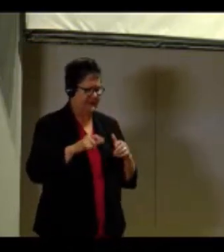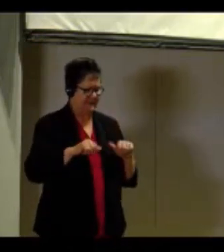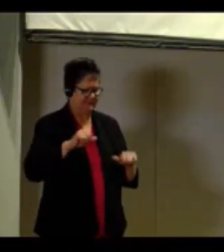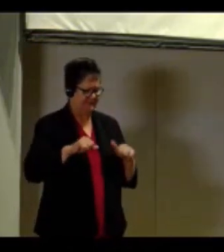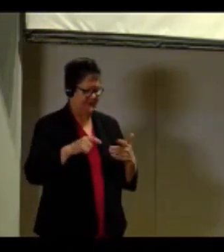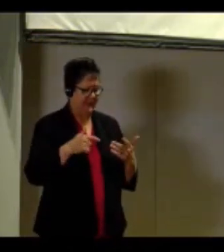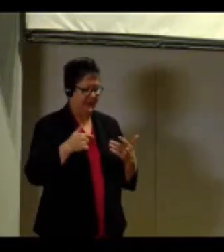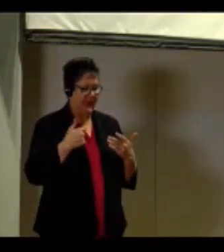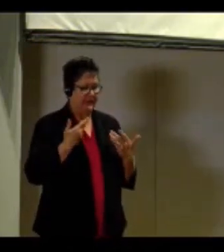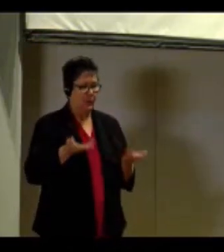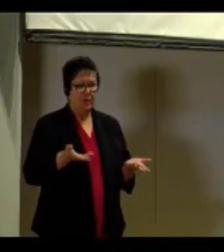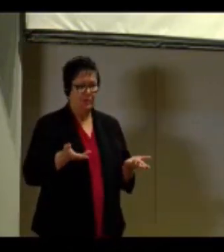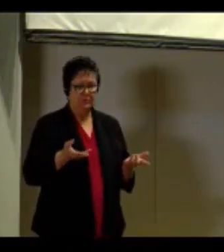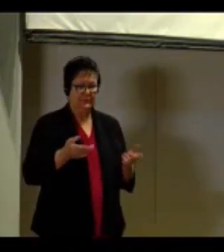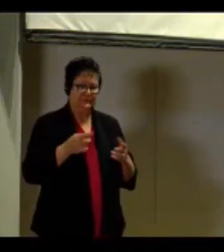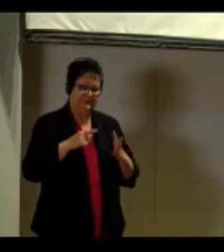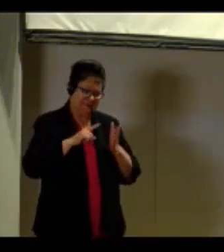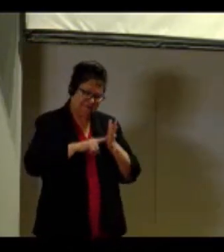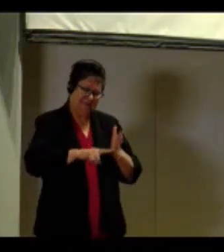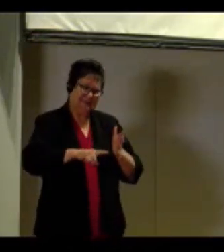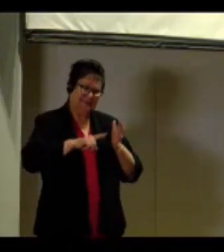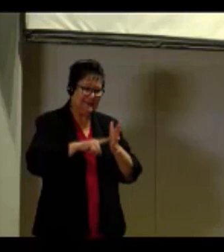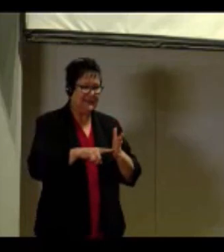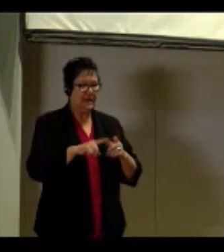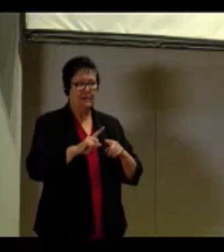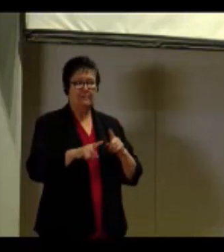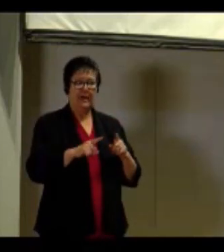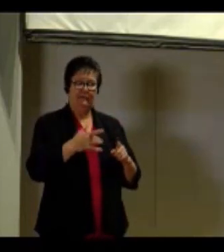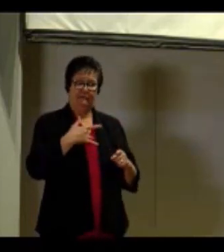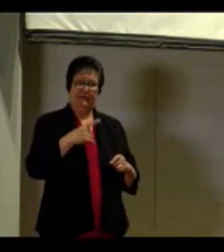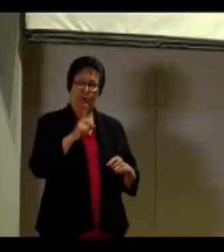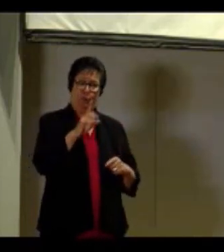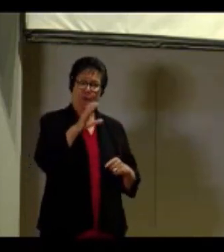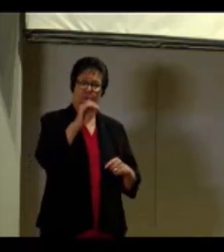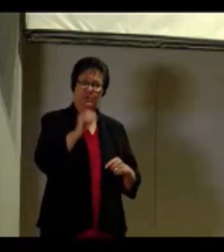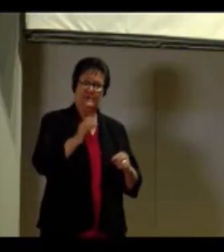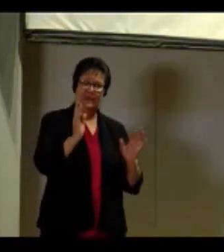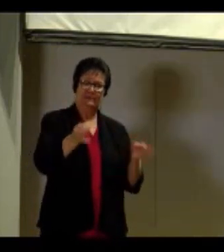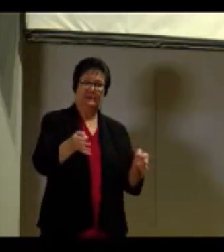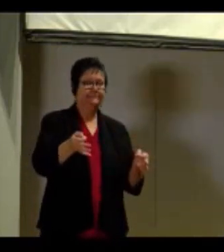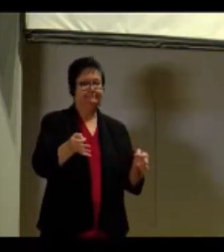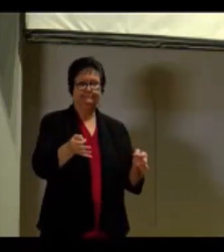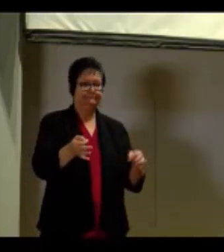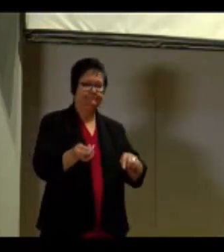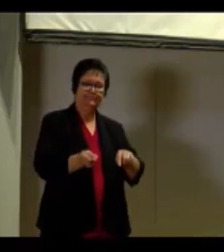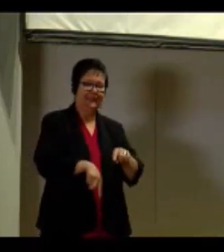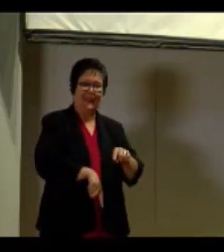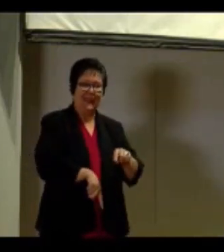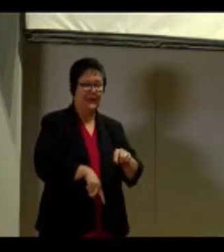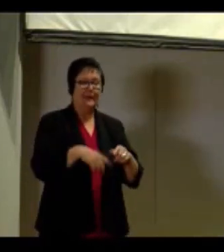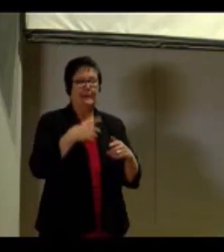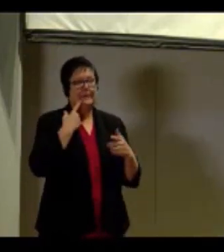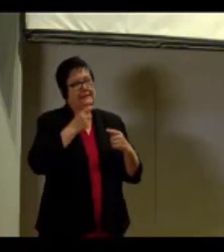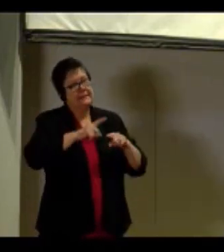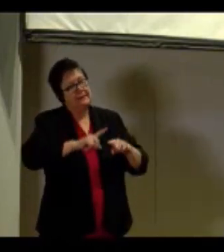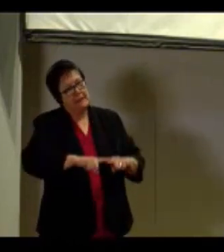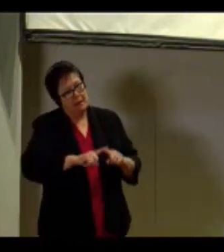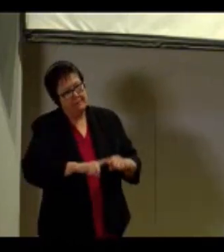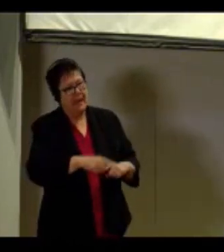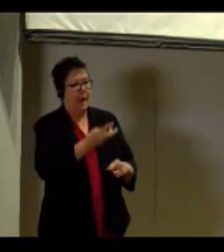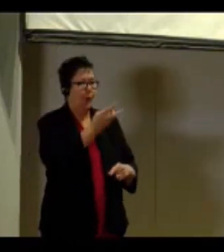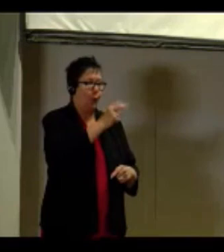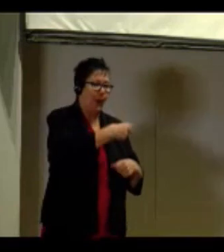you can't even after all your digging figure out with certainty what the copyright status in it is, because it depends when it was created,